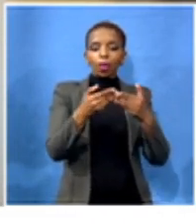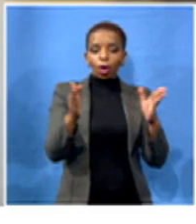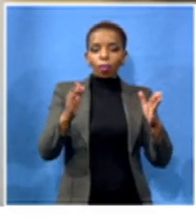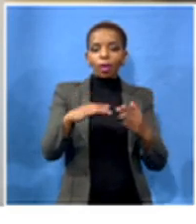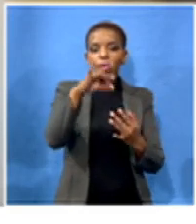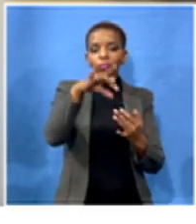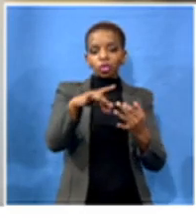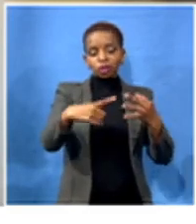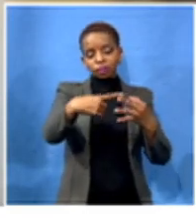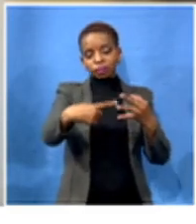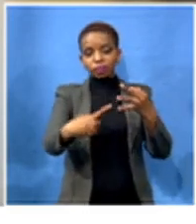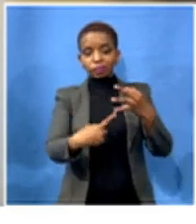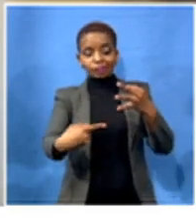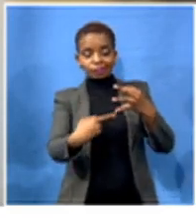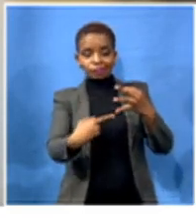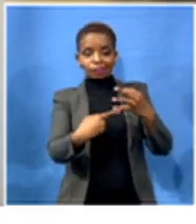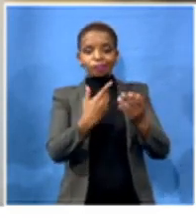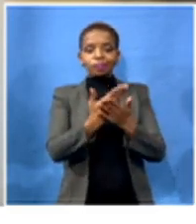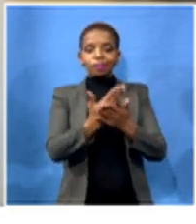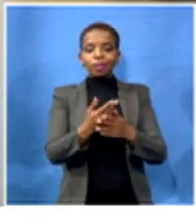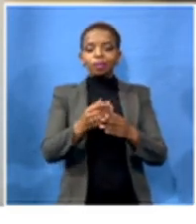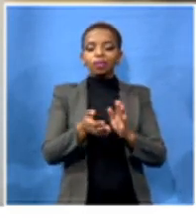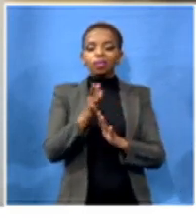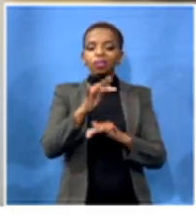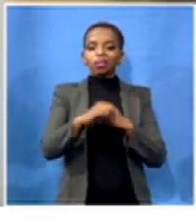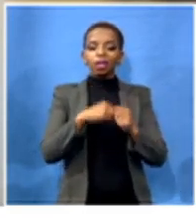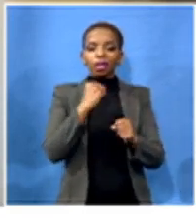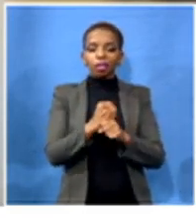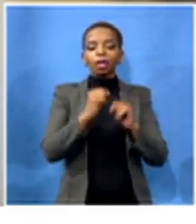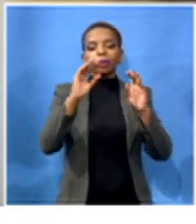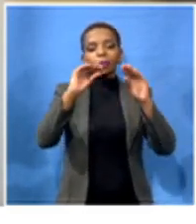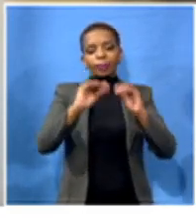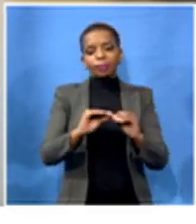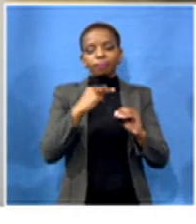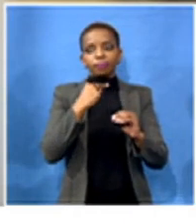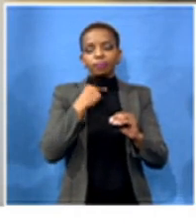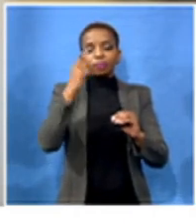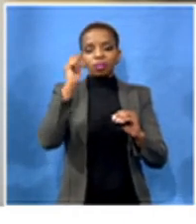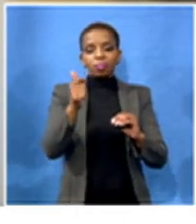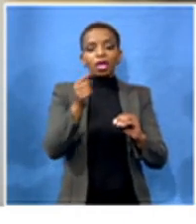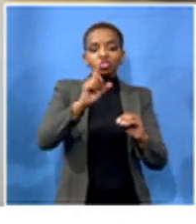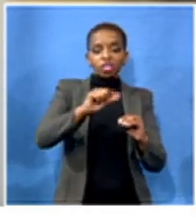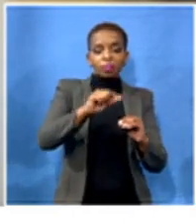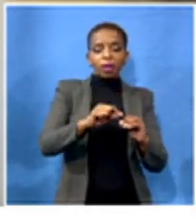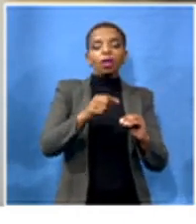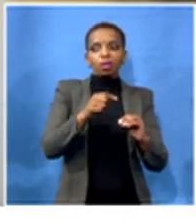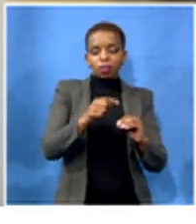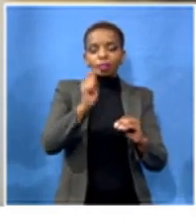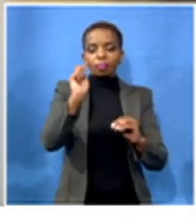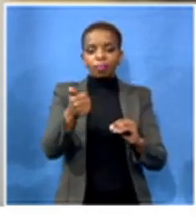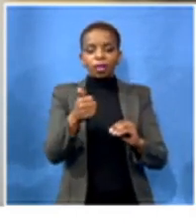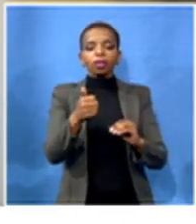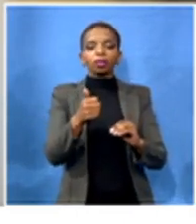to downgrade during the year. And I think it's important to note that even if people downgraded